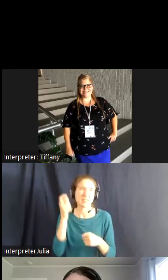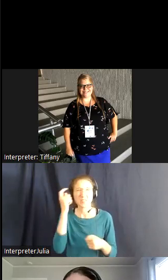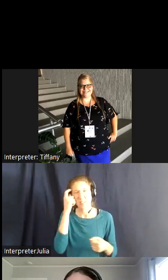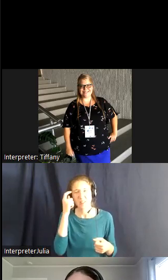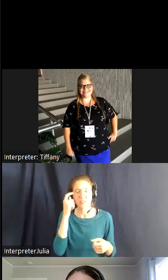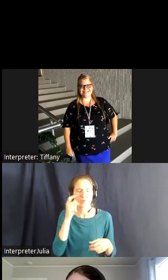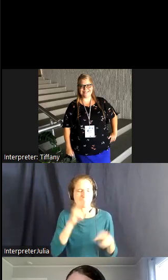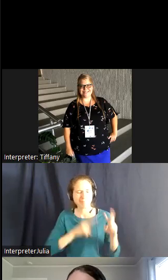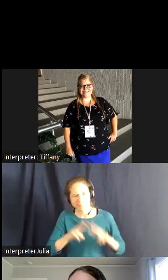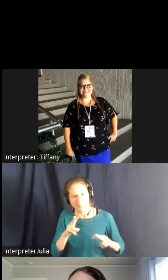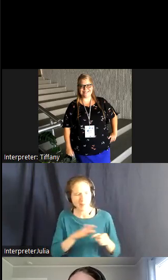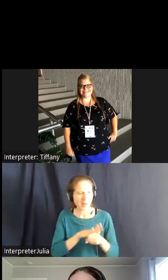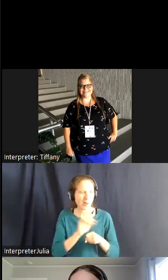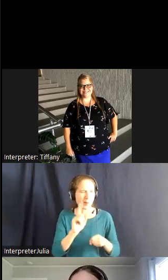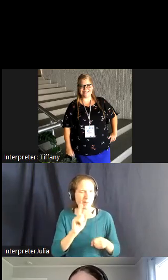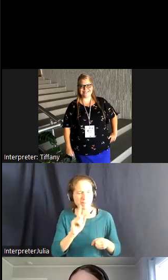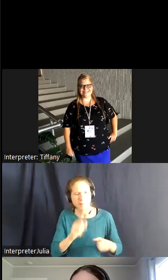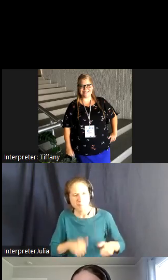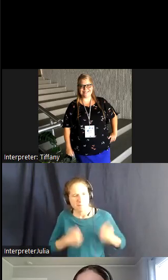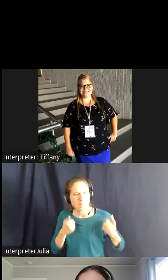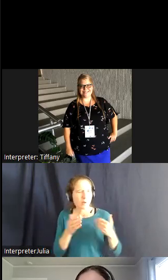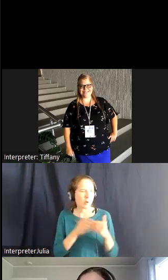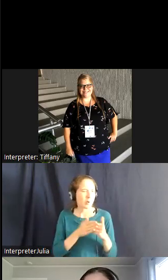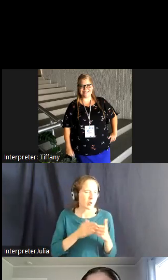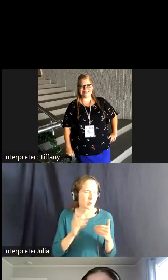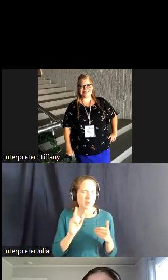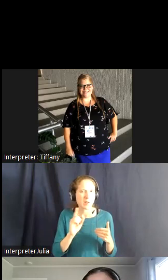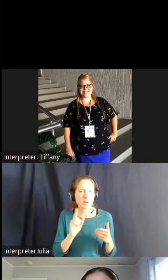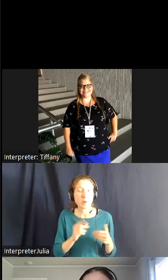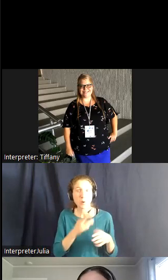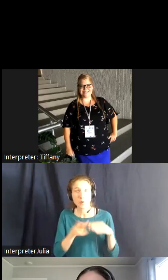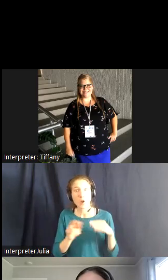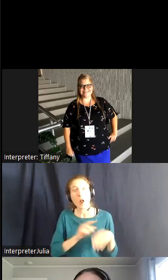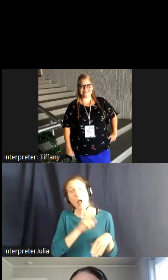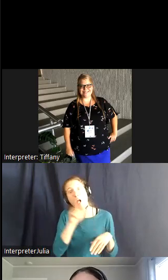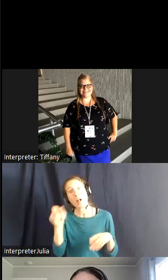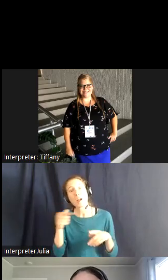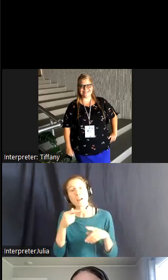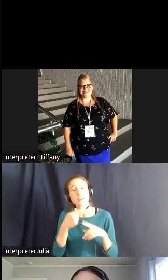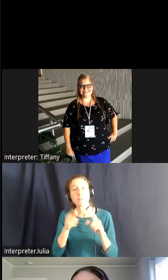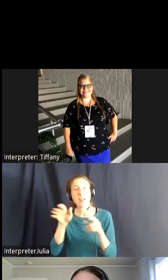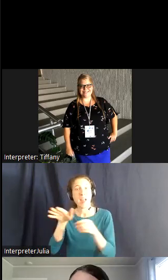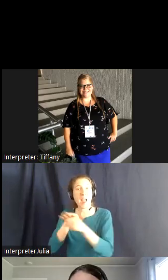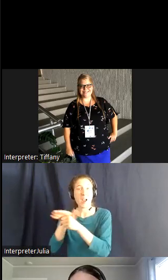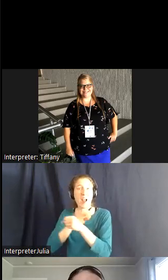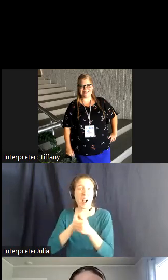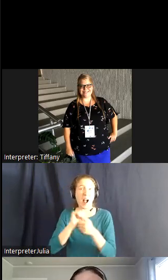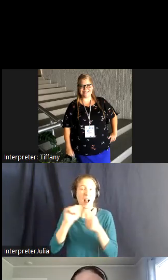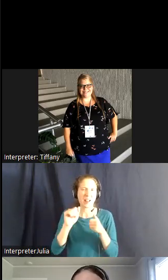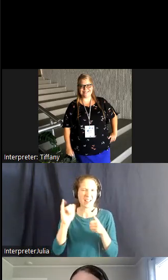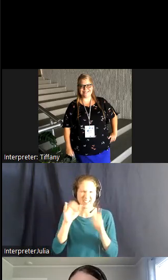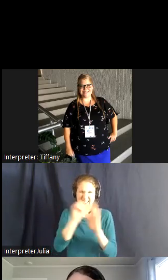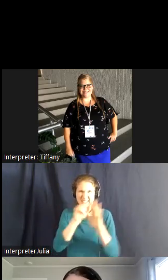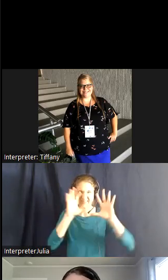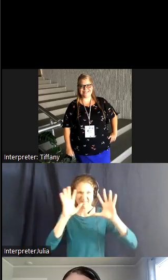factors that need to be considered, referring someone across the state if there's no way to help